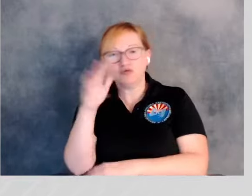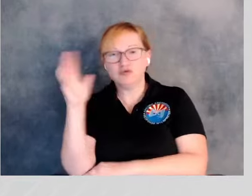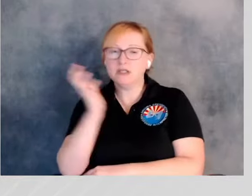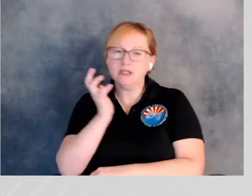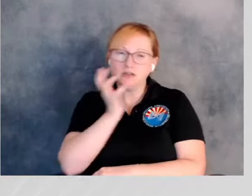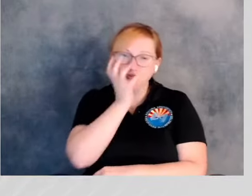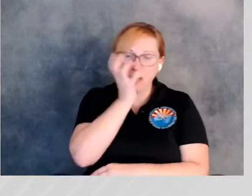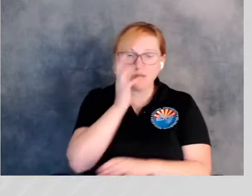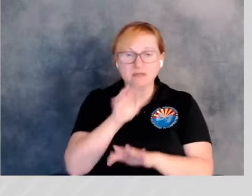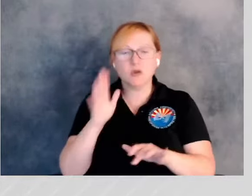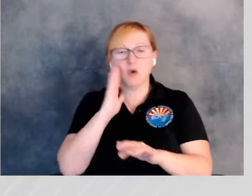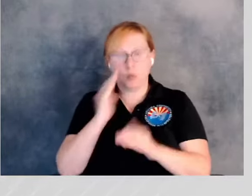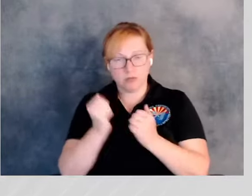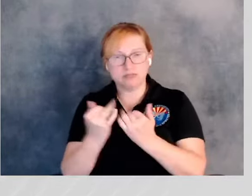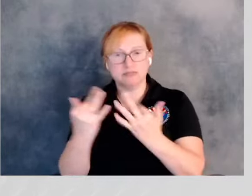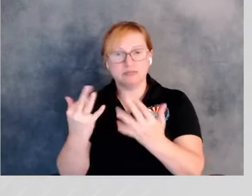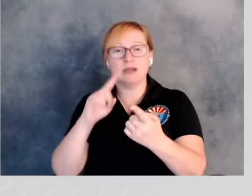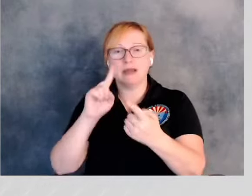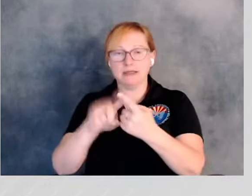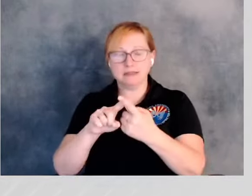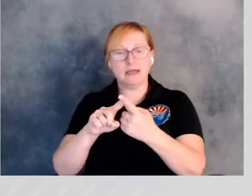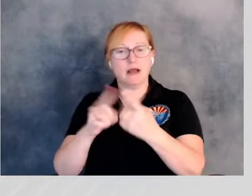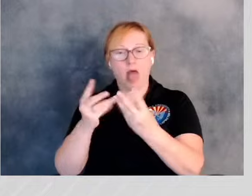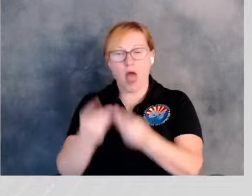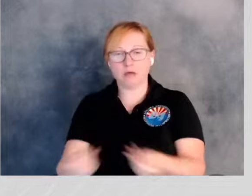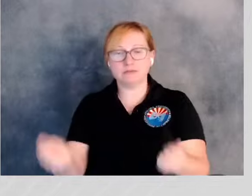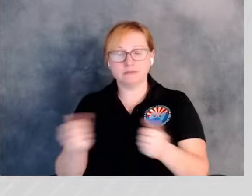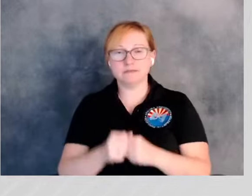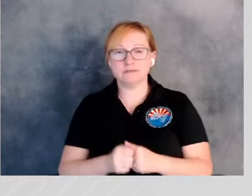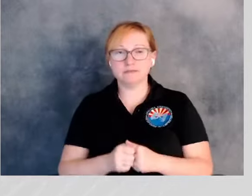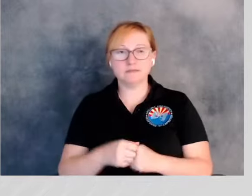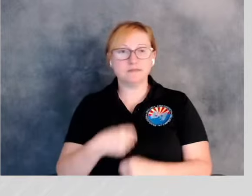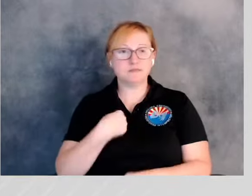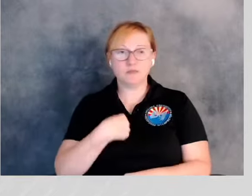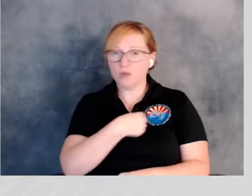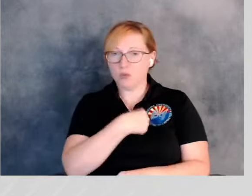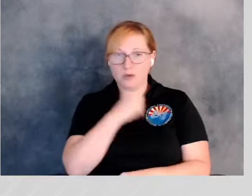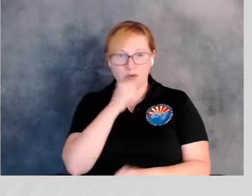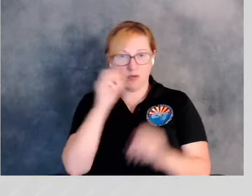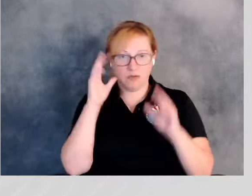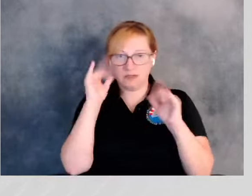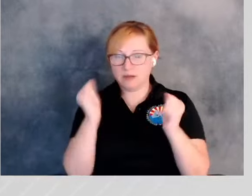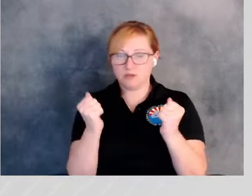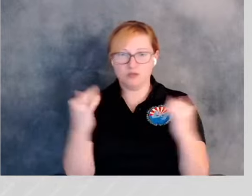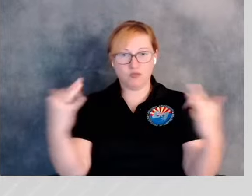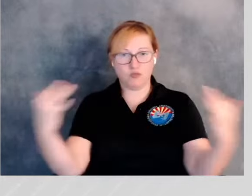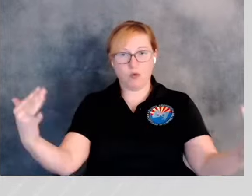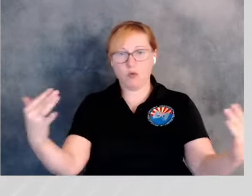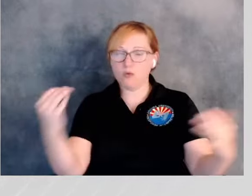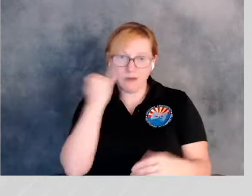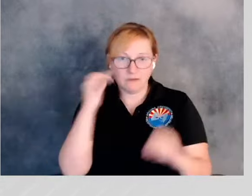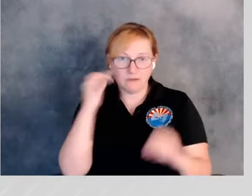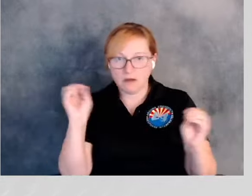Moving forward, we do not expect significant growth on the incident, barring any unforeseen circumstances.